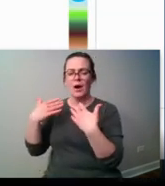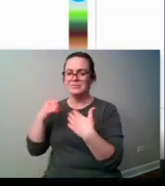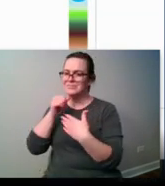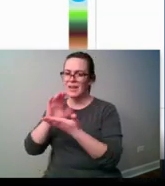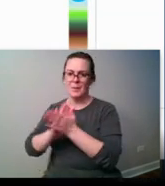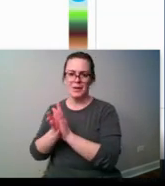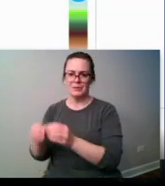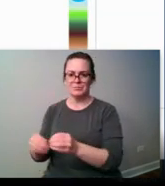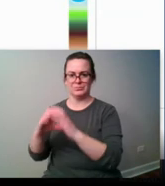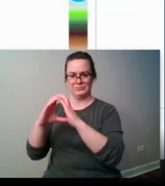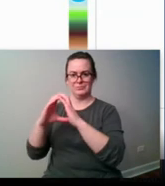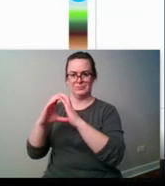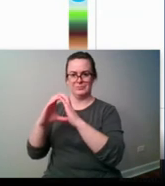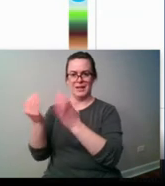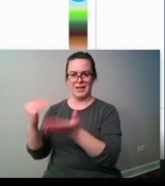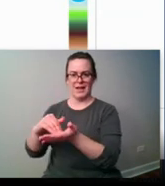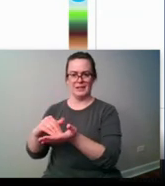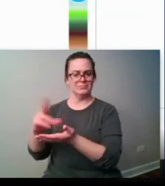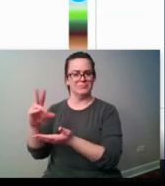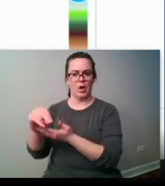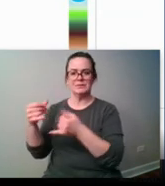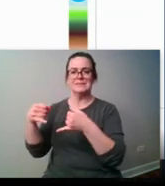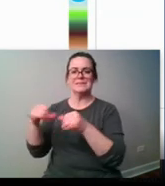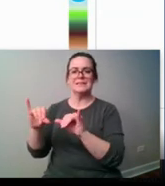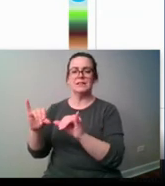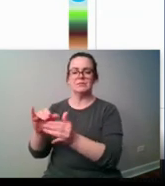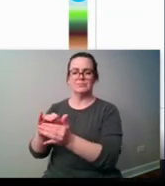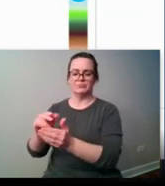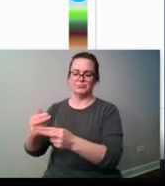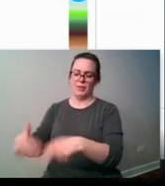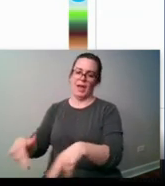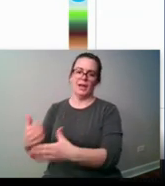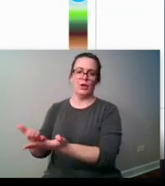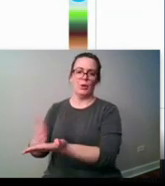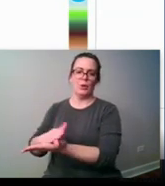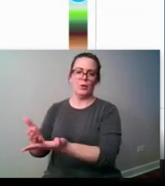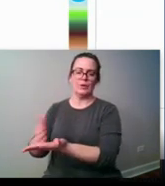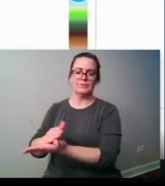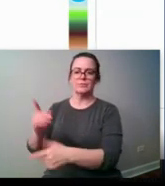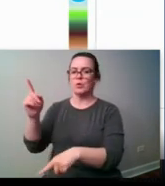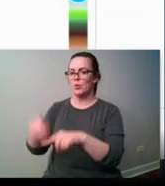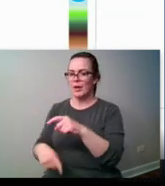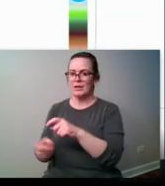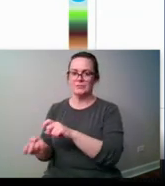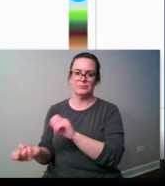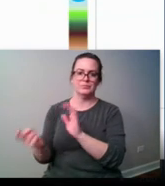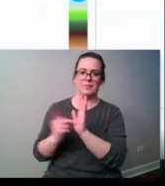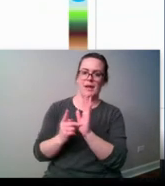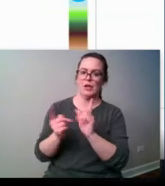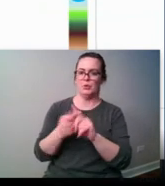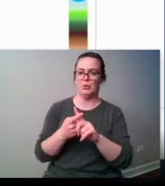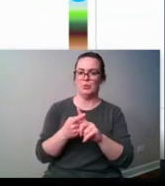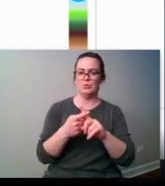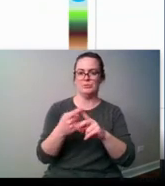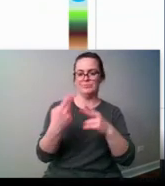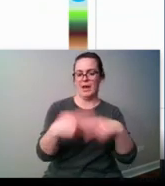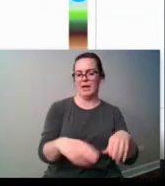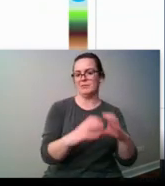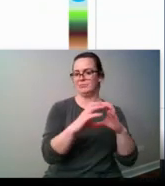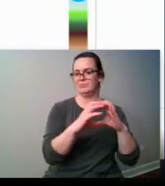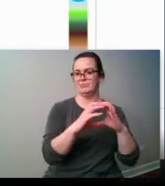egg. This is permanent, and then you would eat it. So this cannot be turned back to its original state. So it's